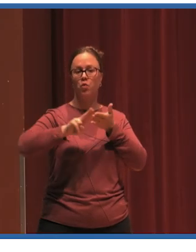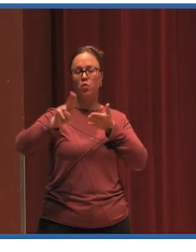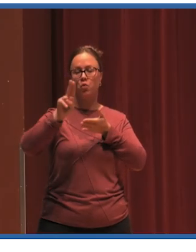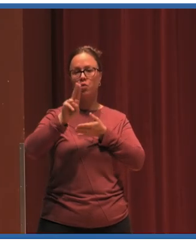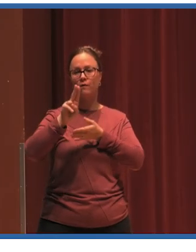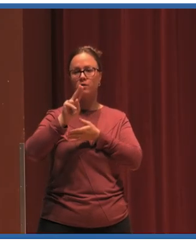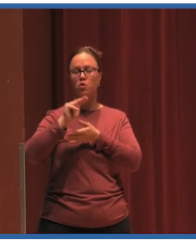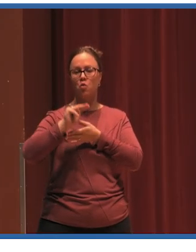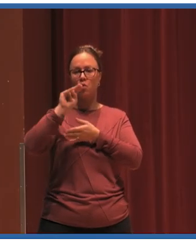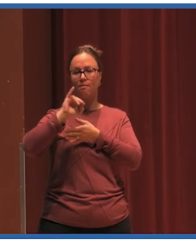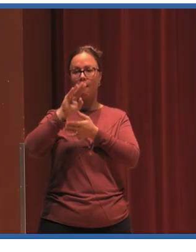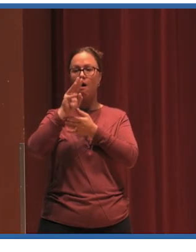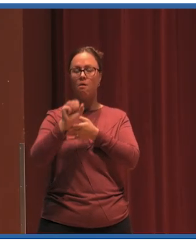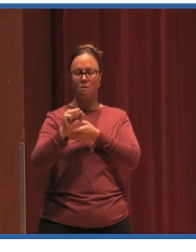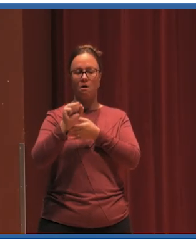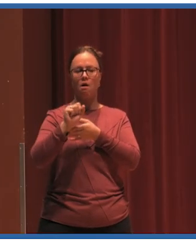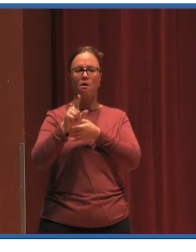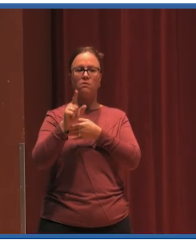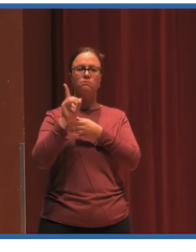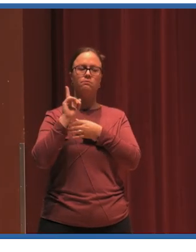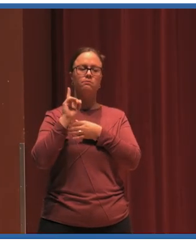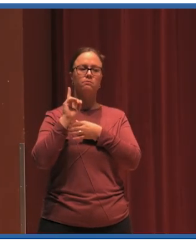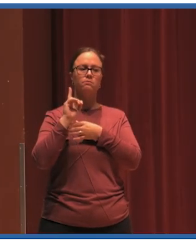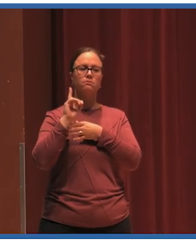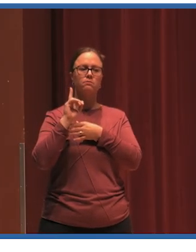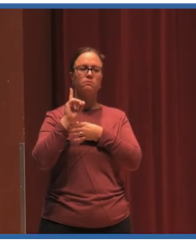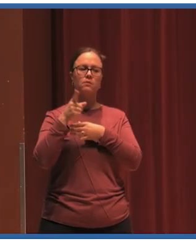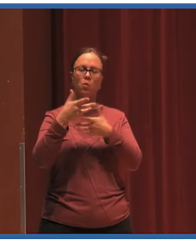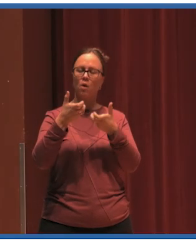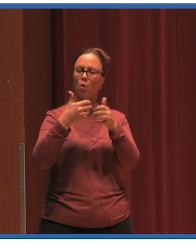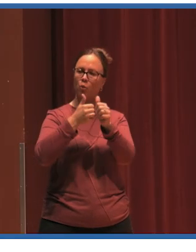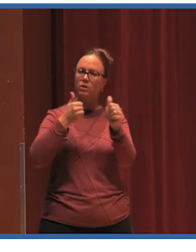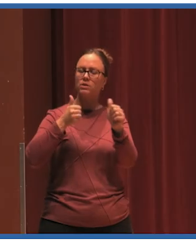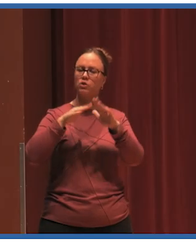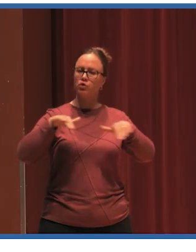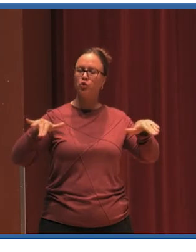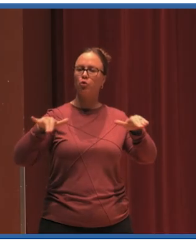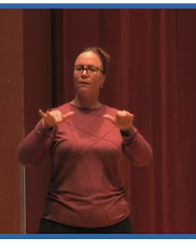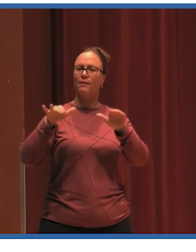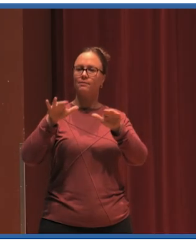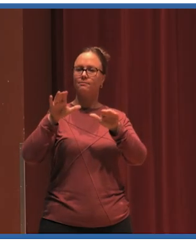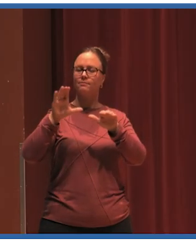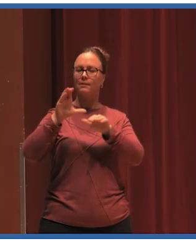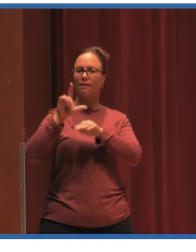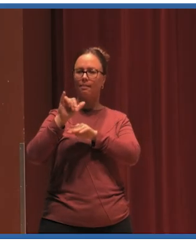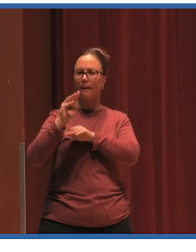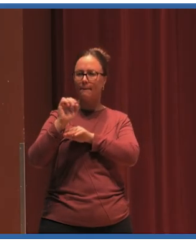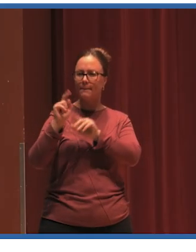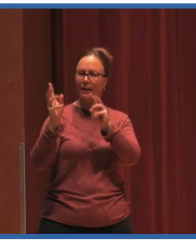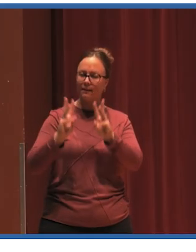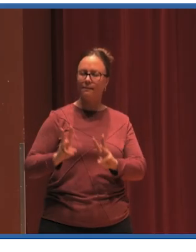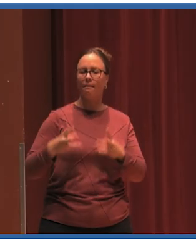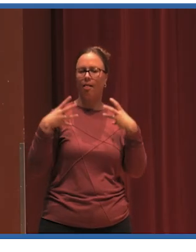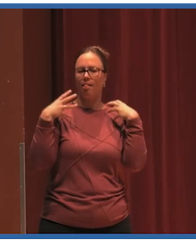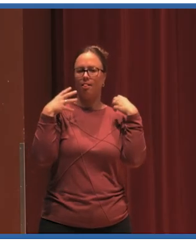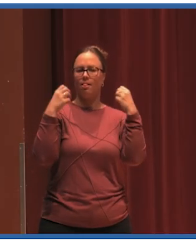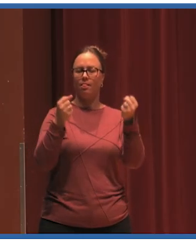Iowa. They highlight upstream solutions to protect children, climate, and health, and raise awareness about the link between harmful